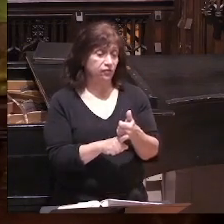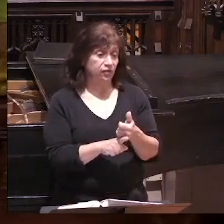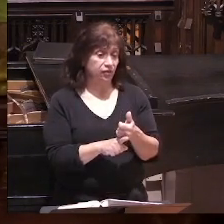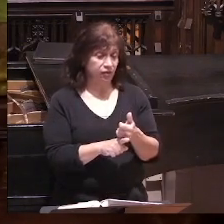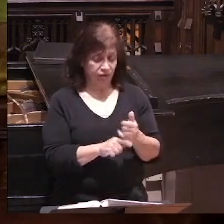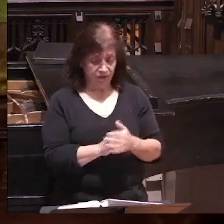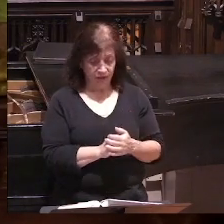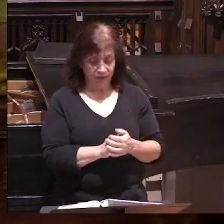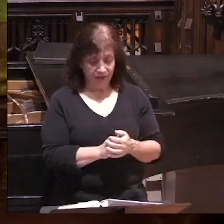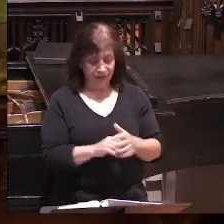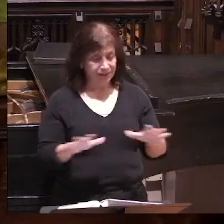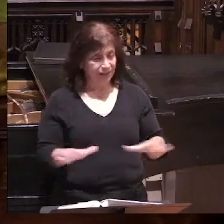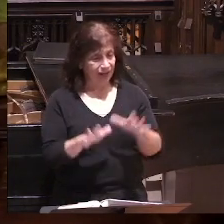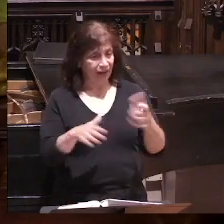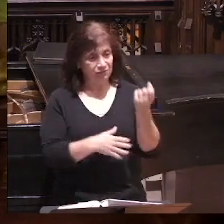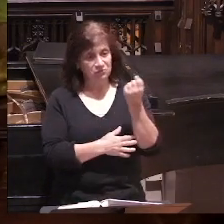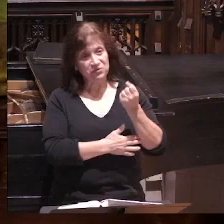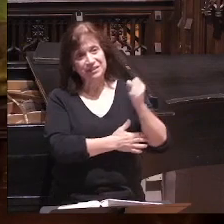of resistance.